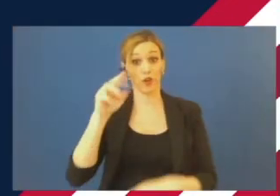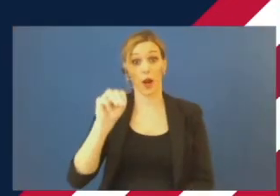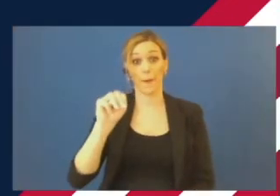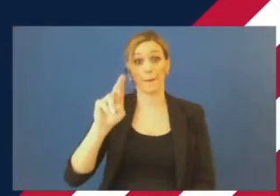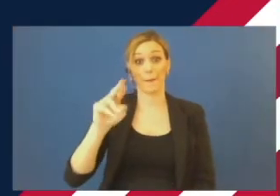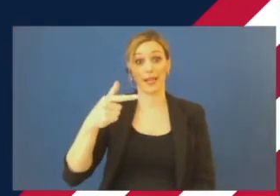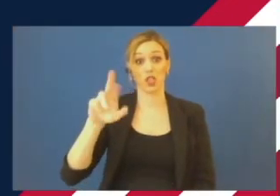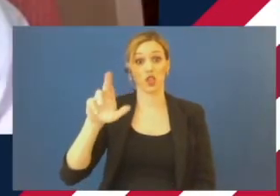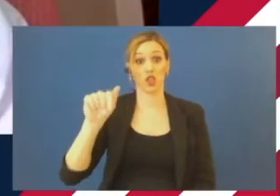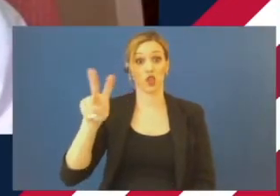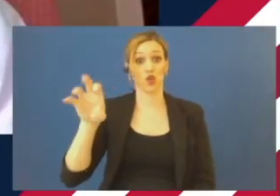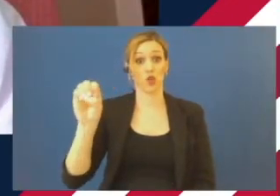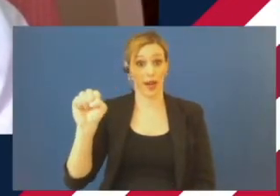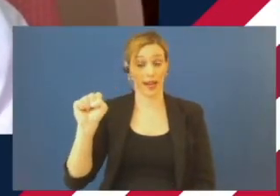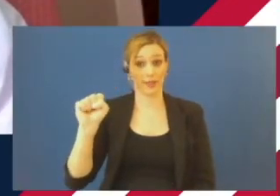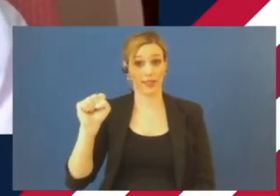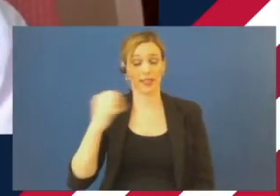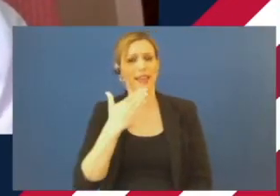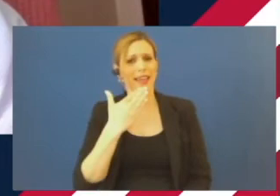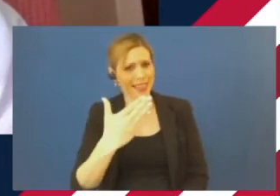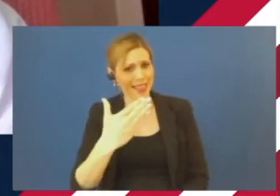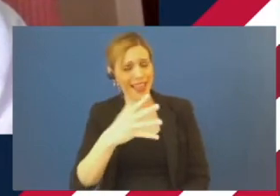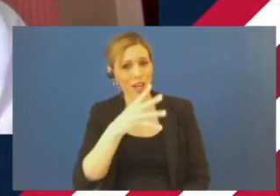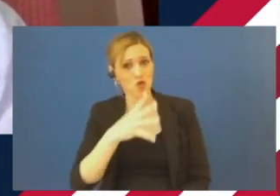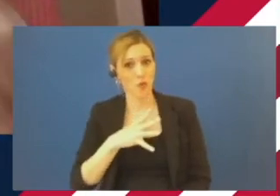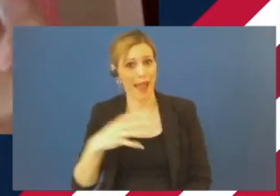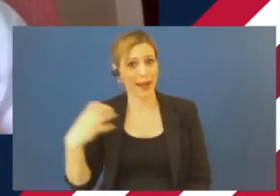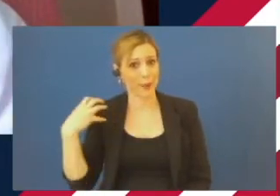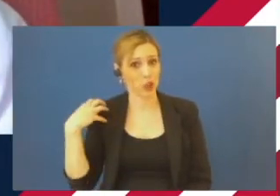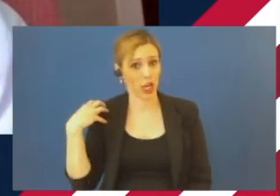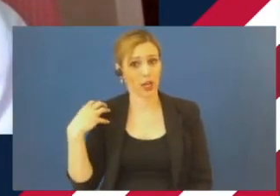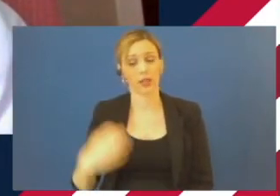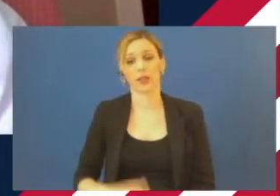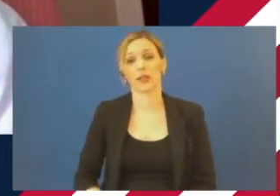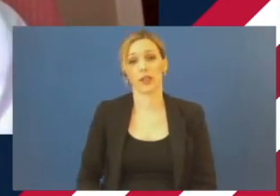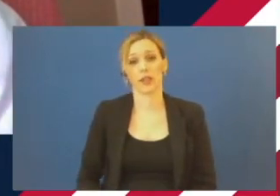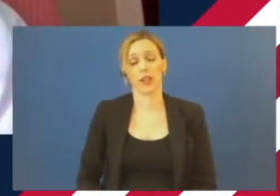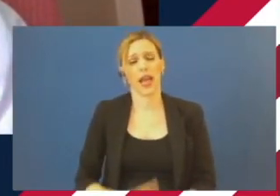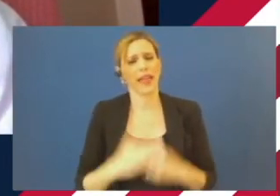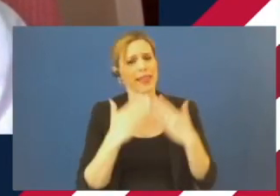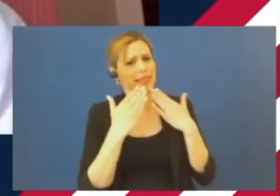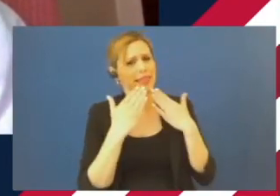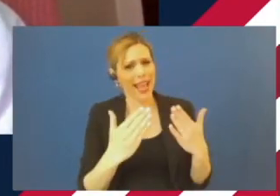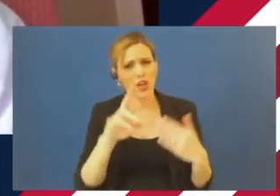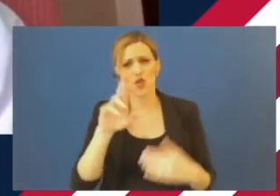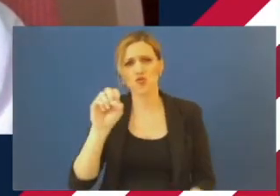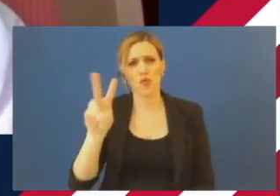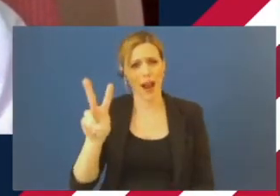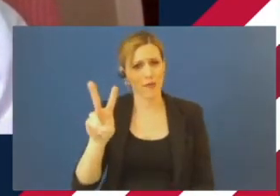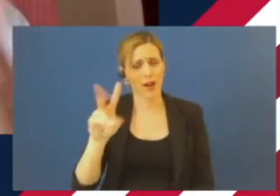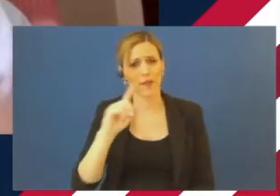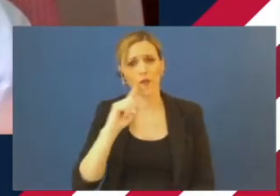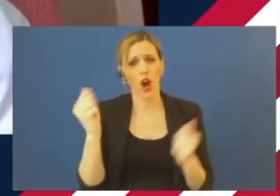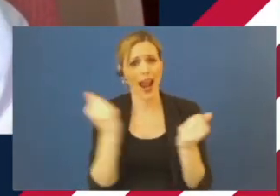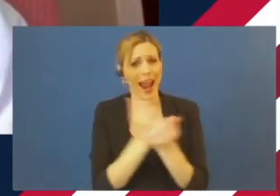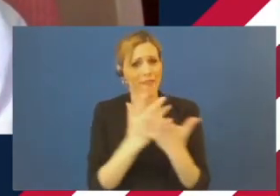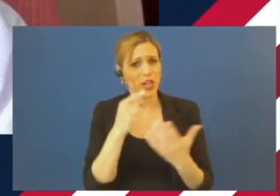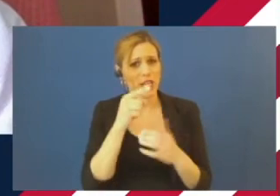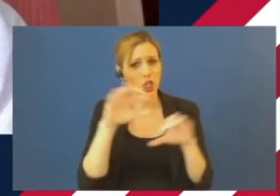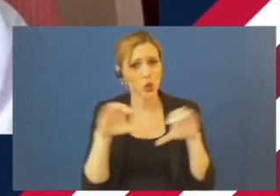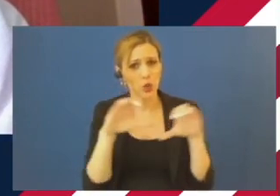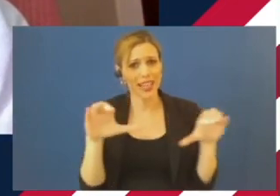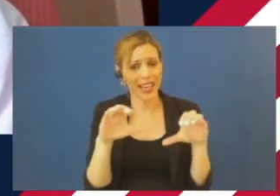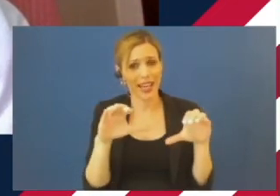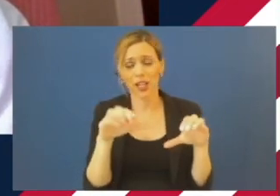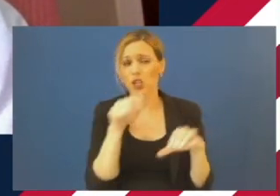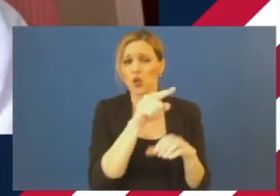Thank you, Madam Chair. And thank you, Reverend Barber, for all that you've done for the country to continue to raise awareness,